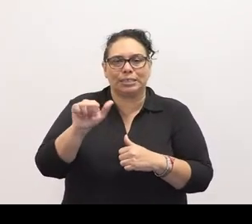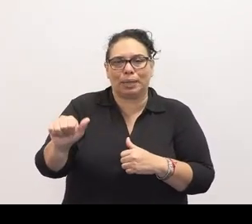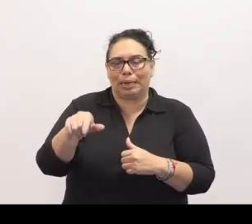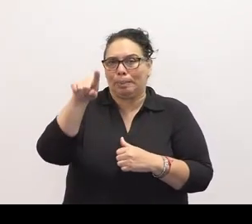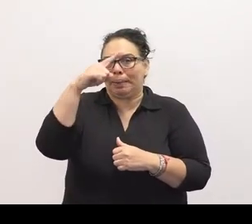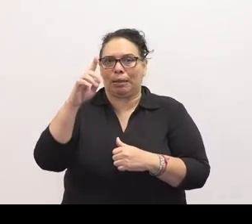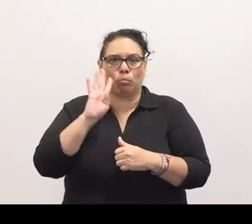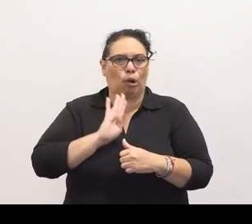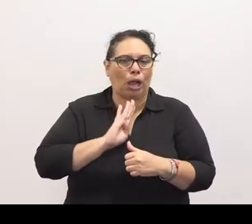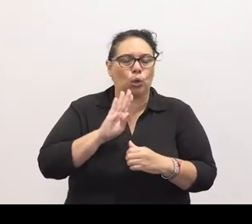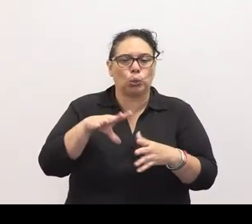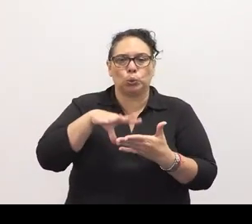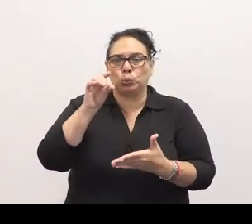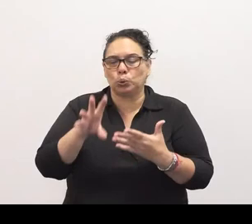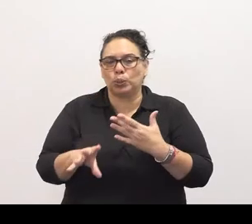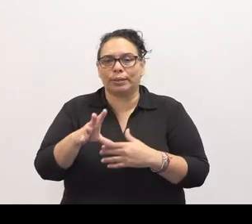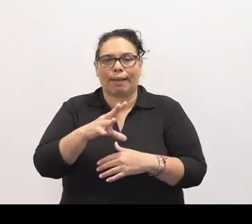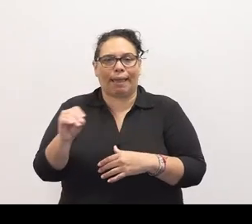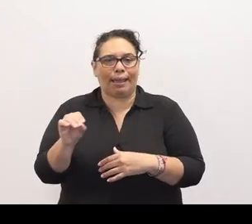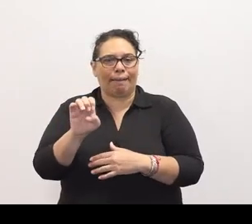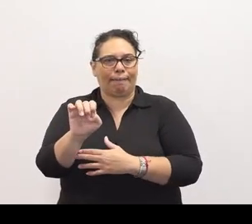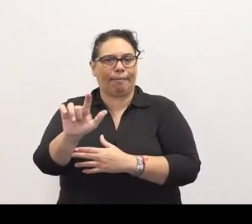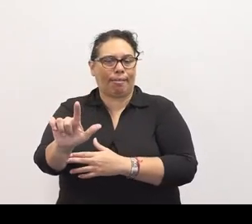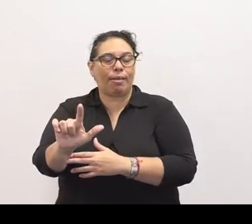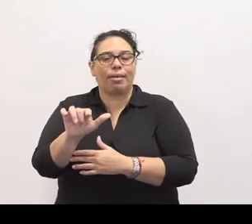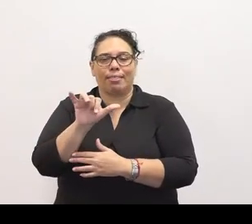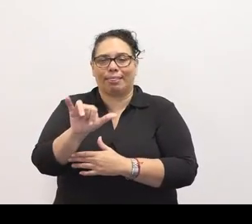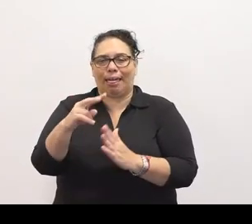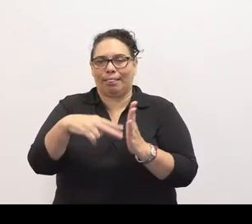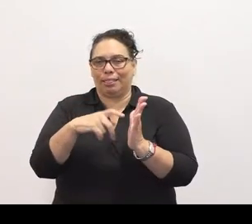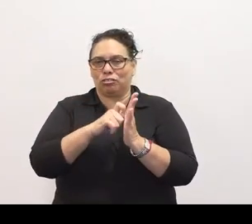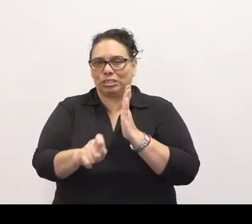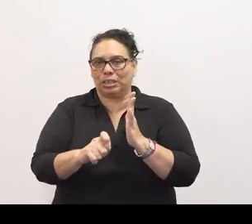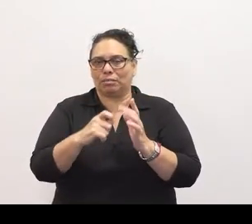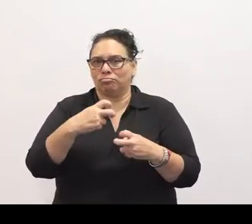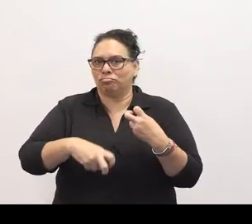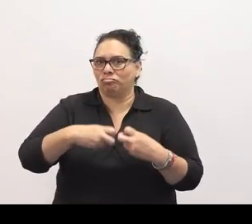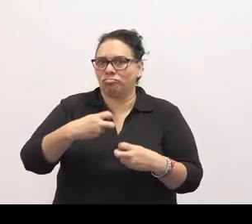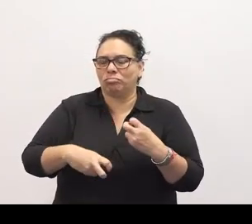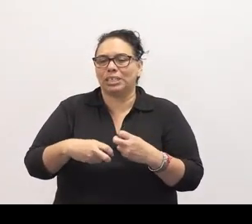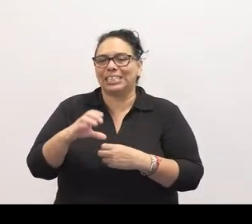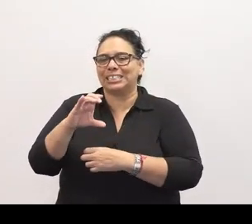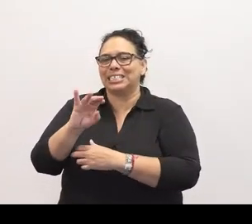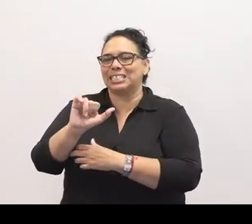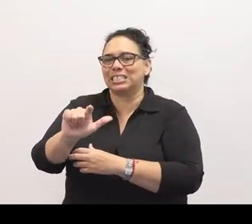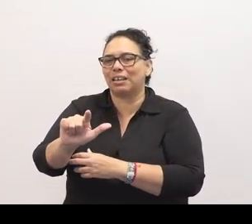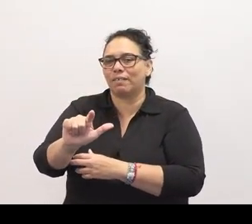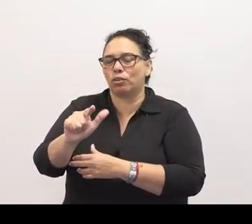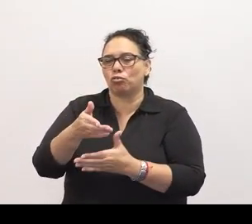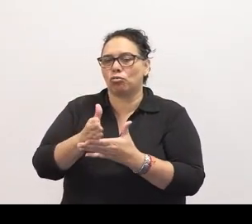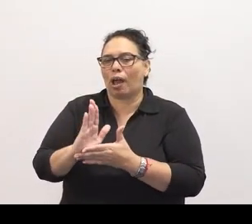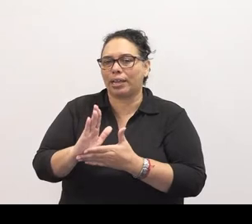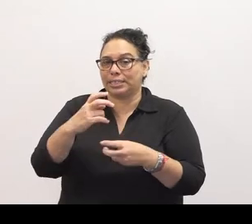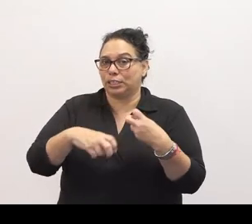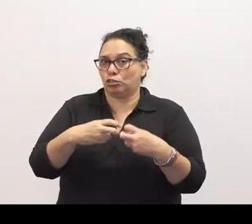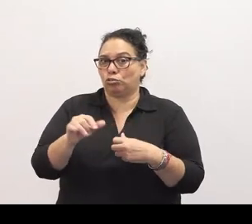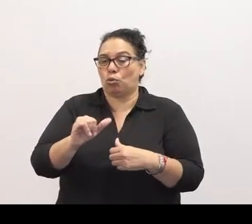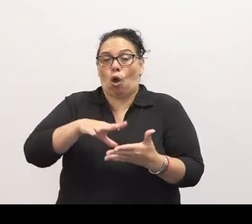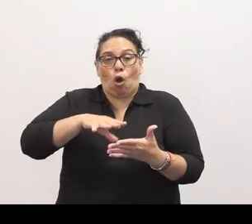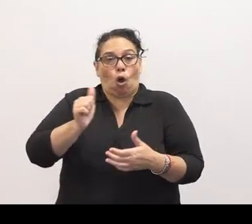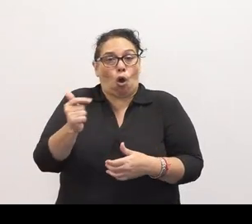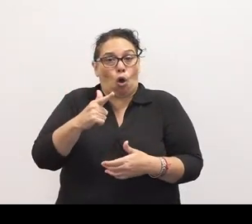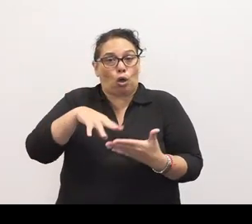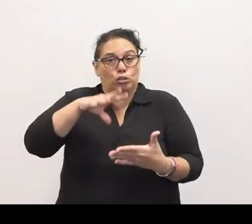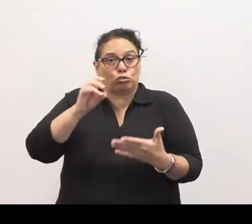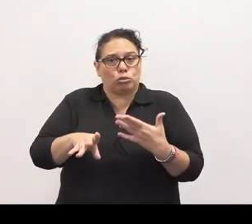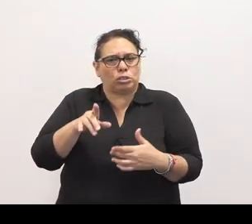Black and Brown students, and our English learners, this literacy crisis is also a civil rights issue. All students have the right to learn how to